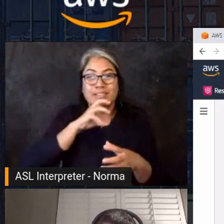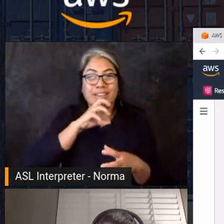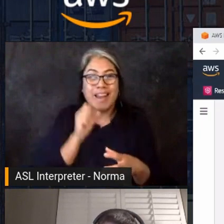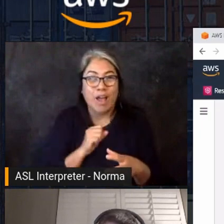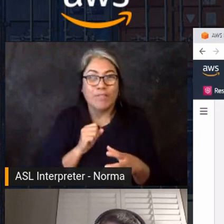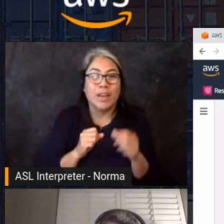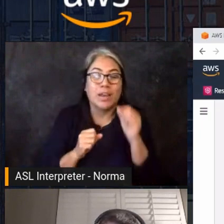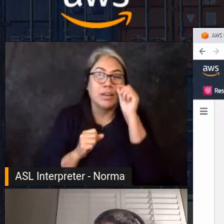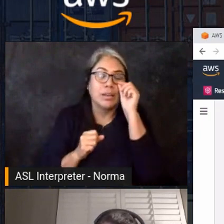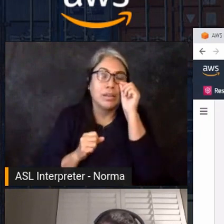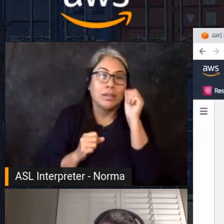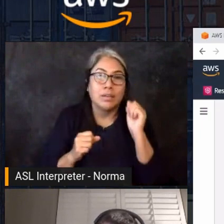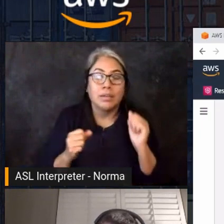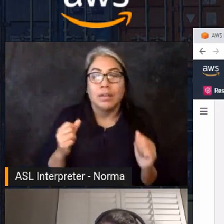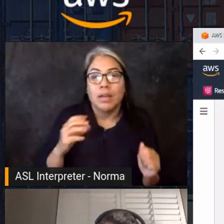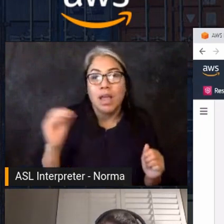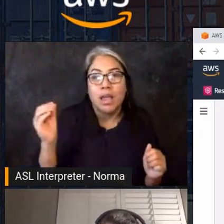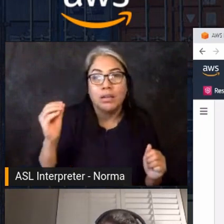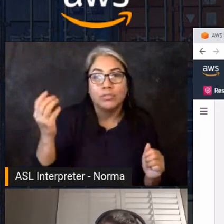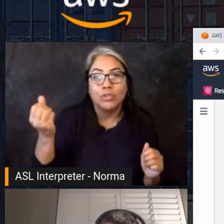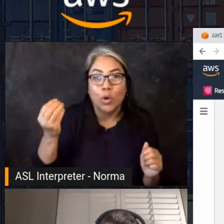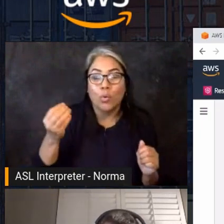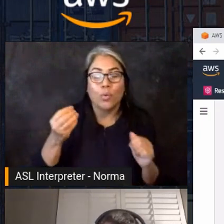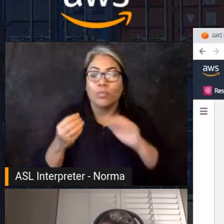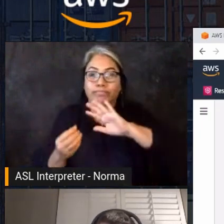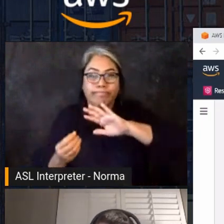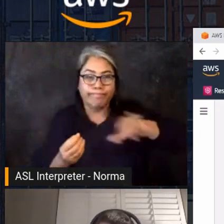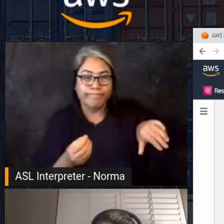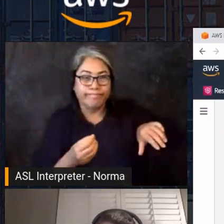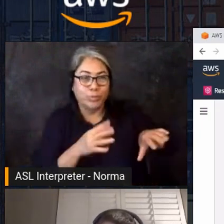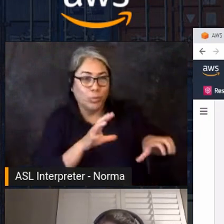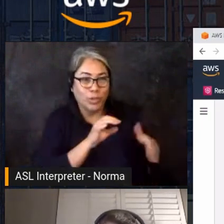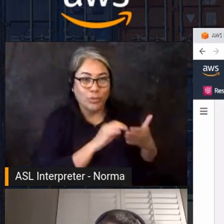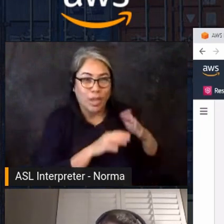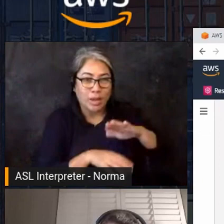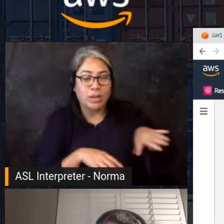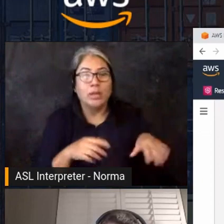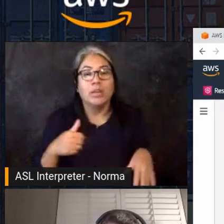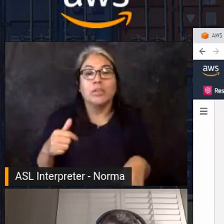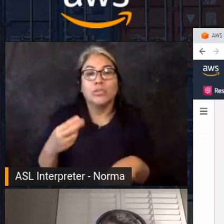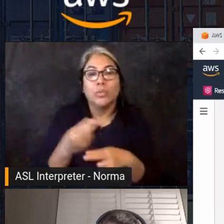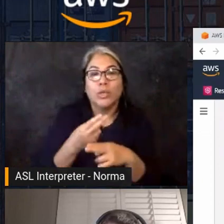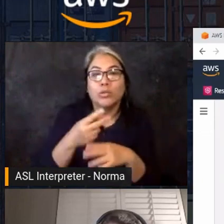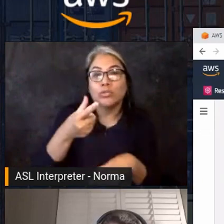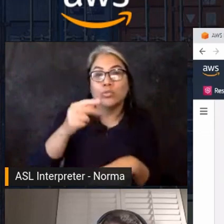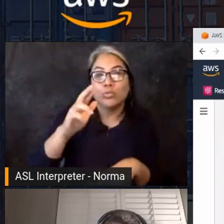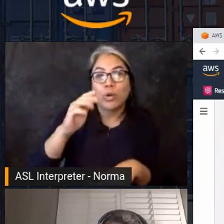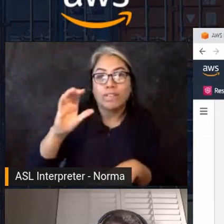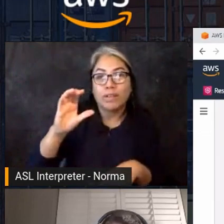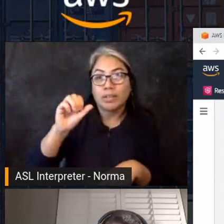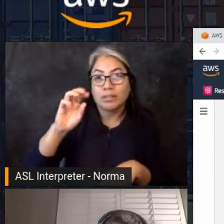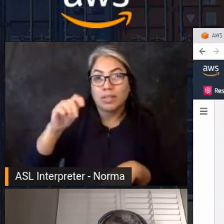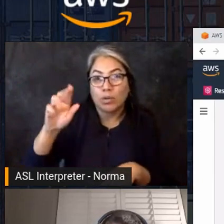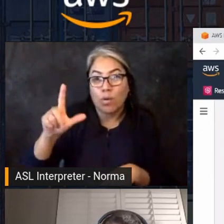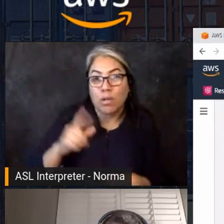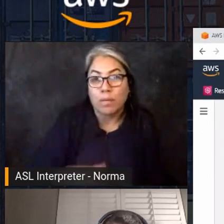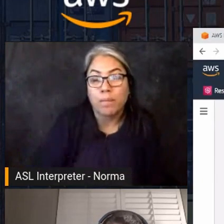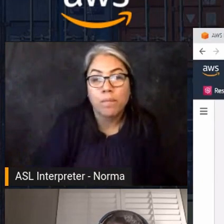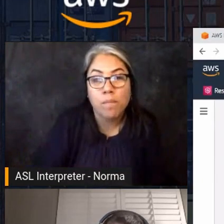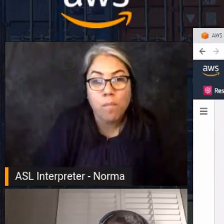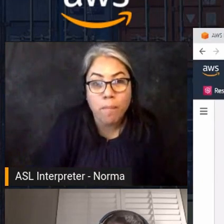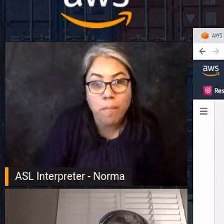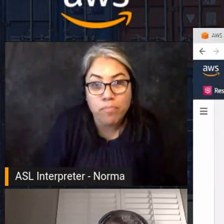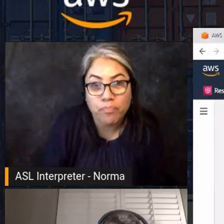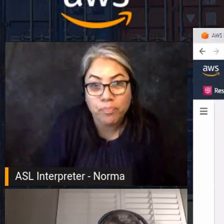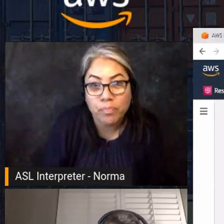what we'll demonstrate here, where I just add it to a search, and then I can just hit graph with SQL. And what this gives me is now